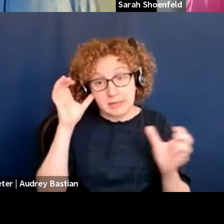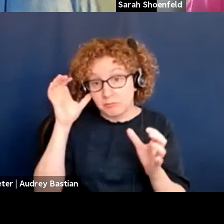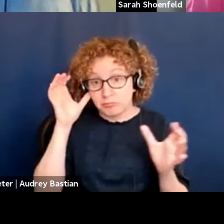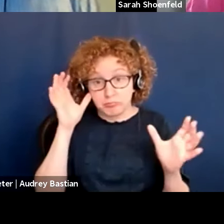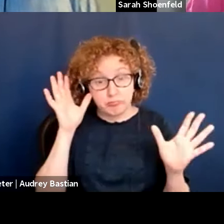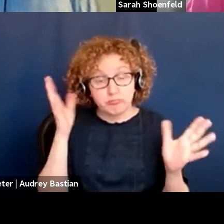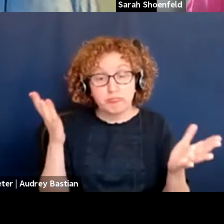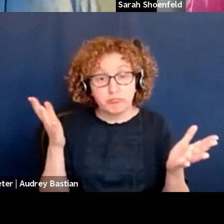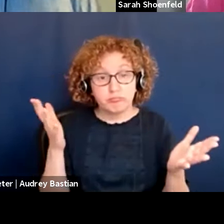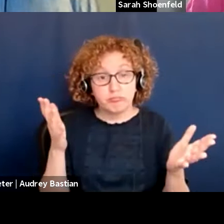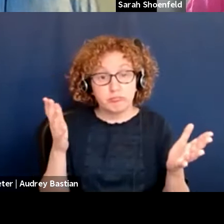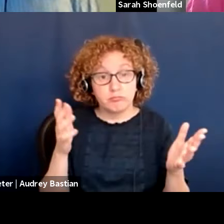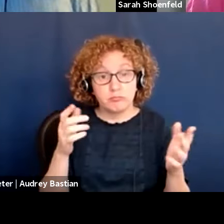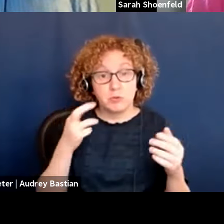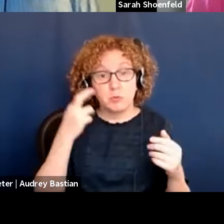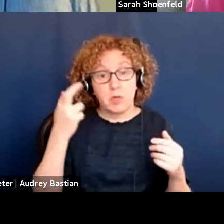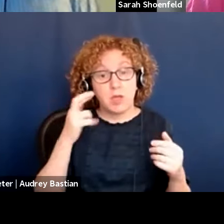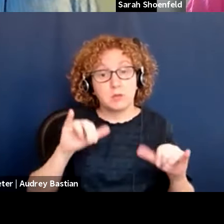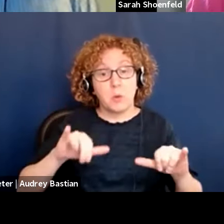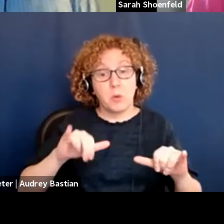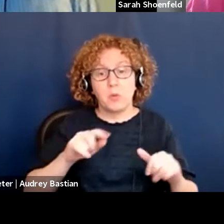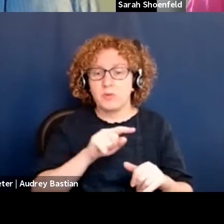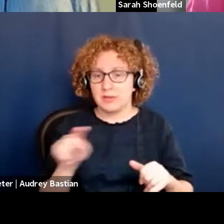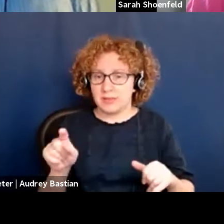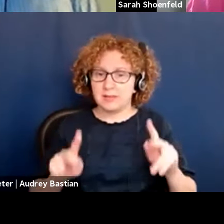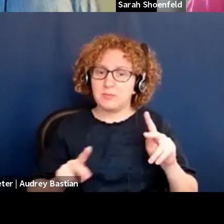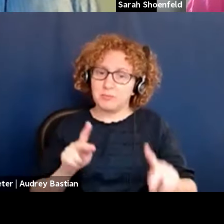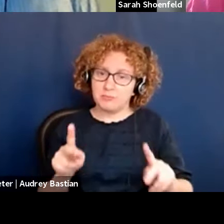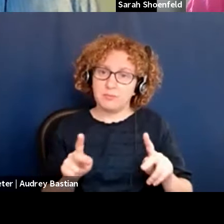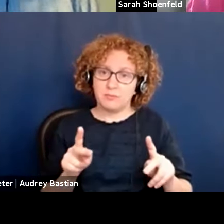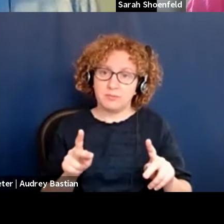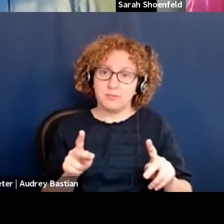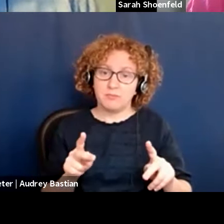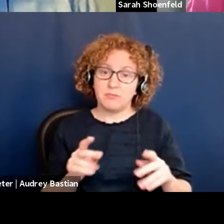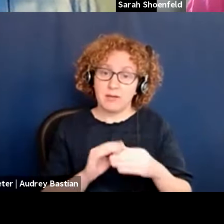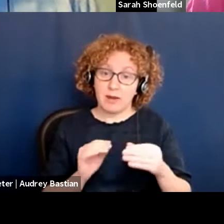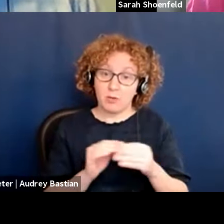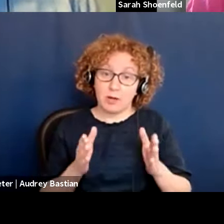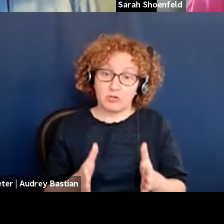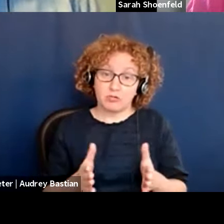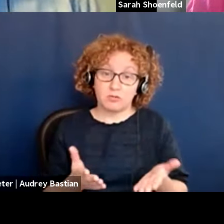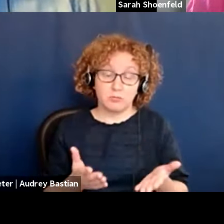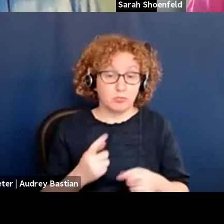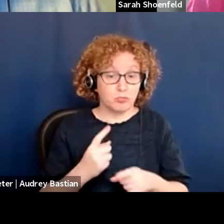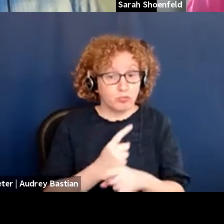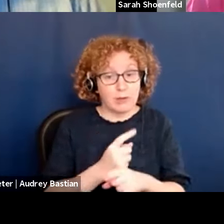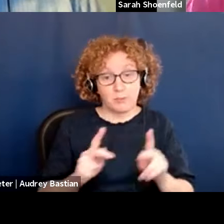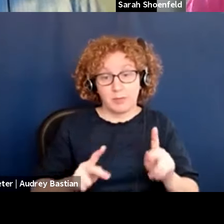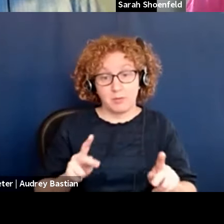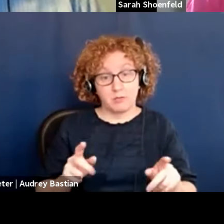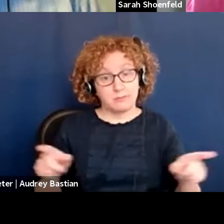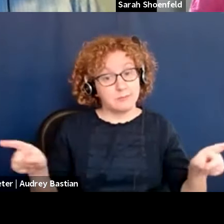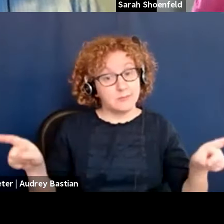to realizing that these people, these narrators are regular people. They have the